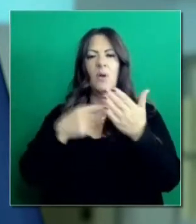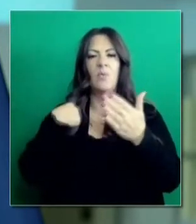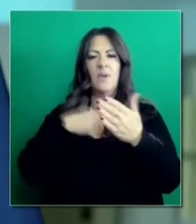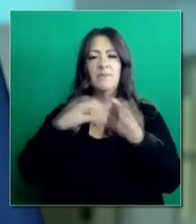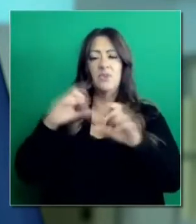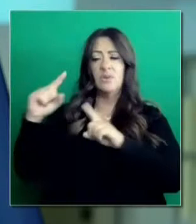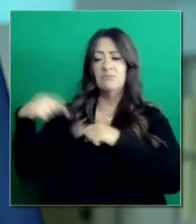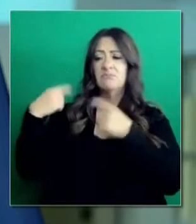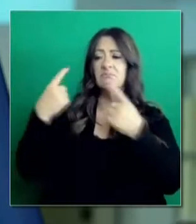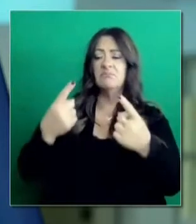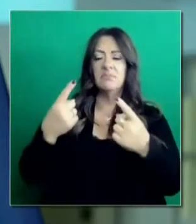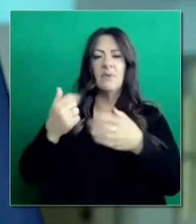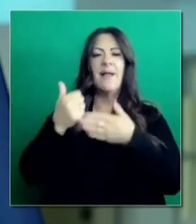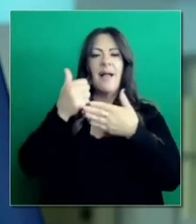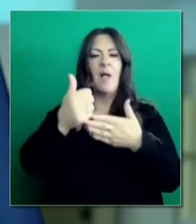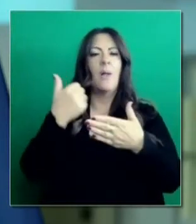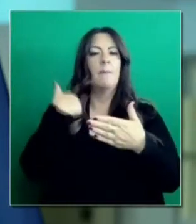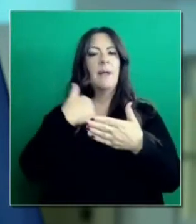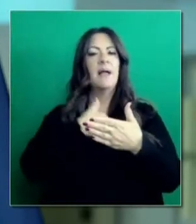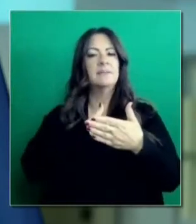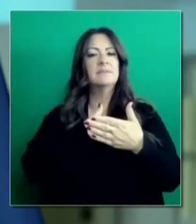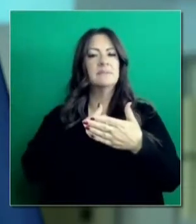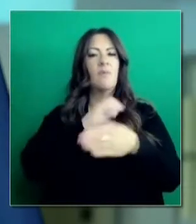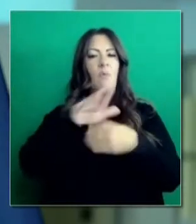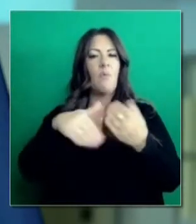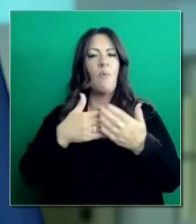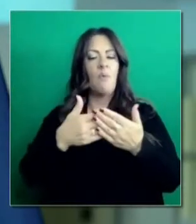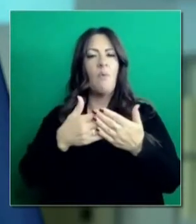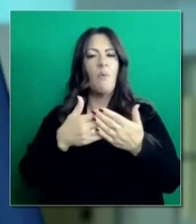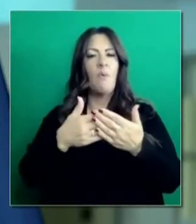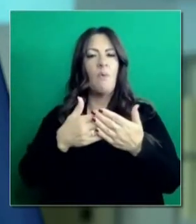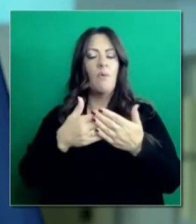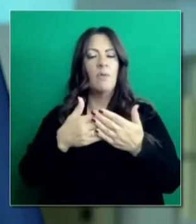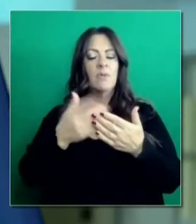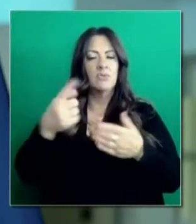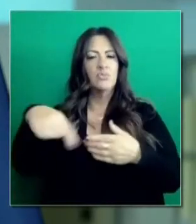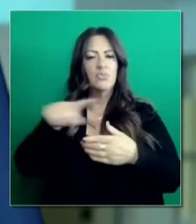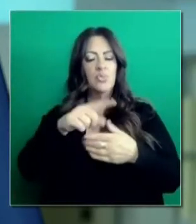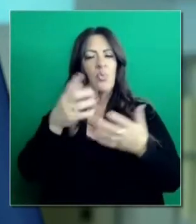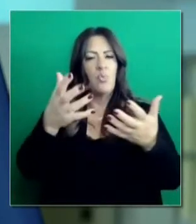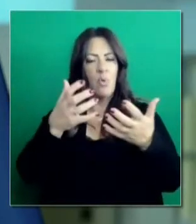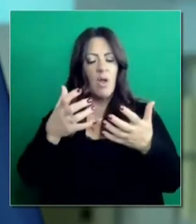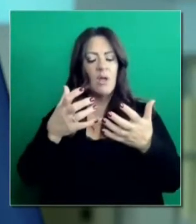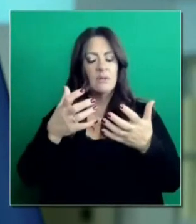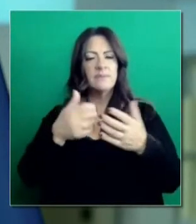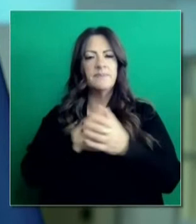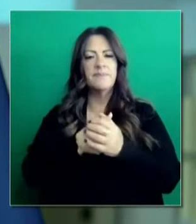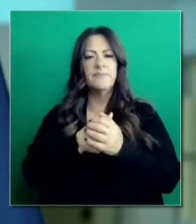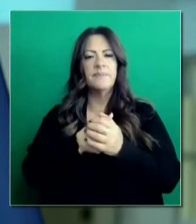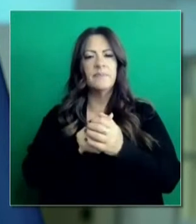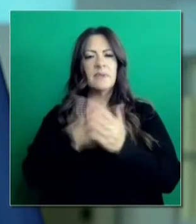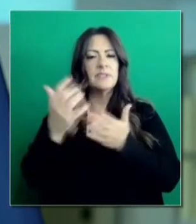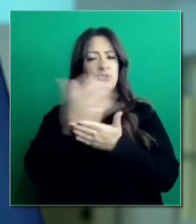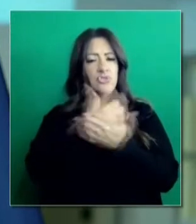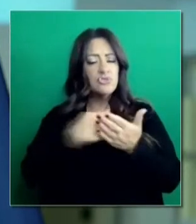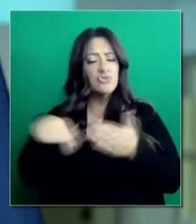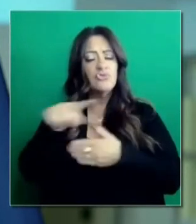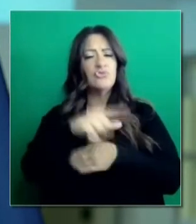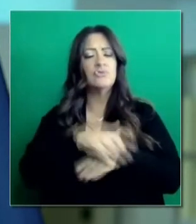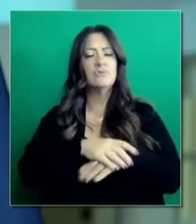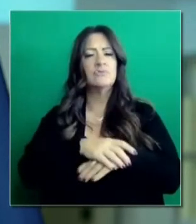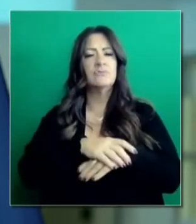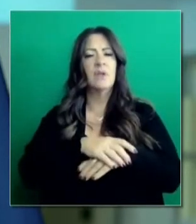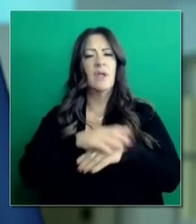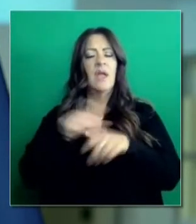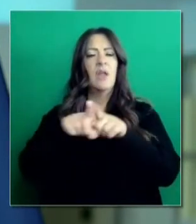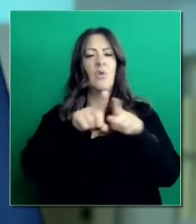us back I think, back where all of you deserve. As it relates to the issue as well, those tiers, which is so fundamental.